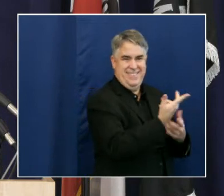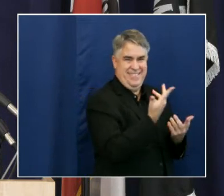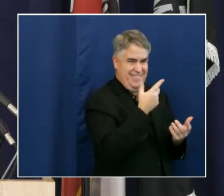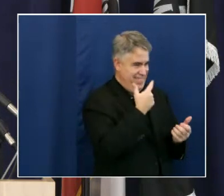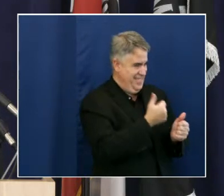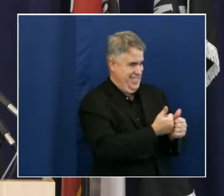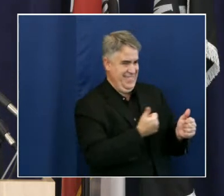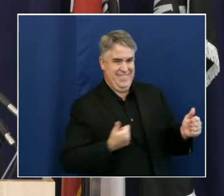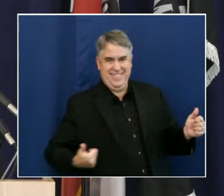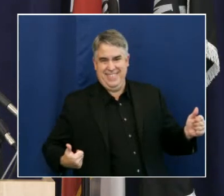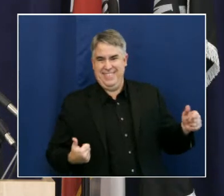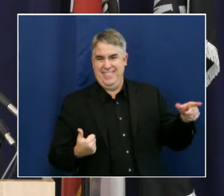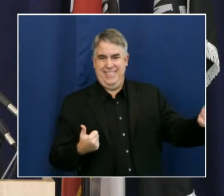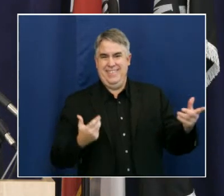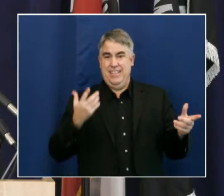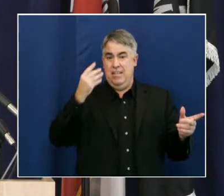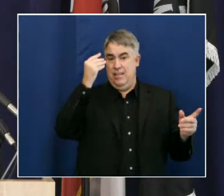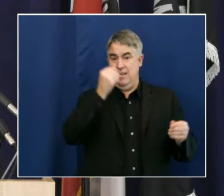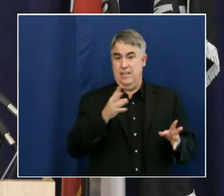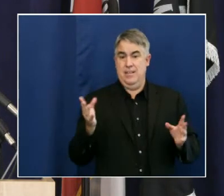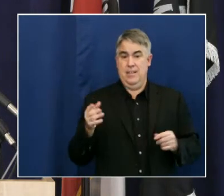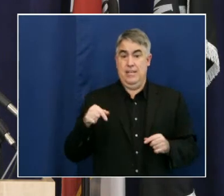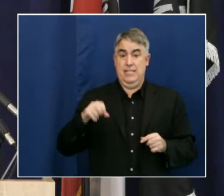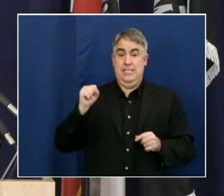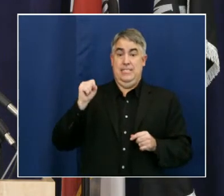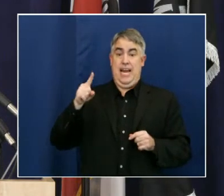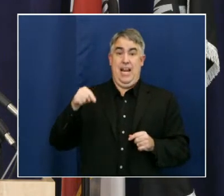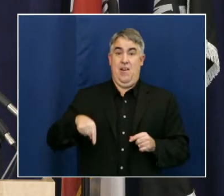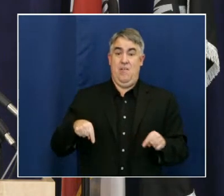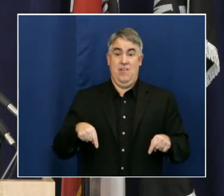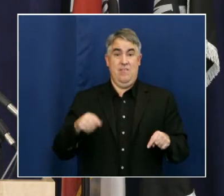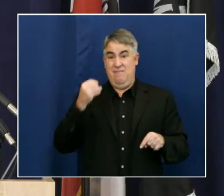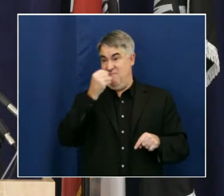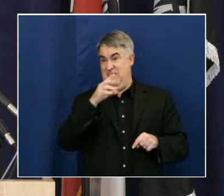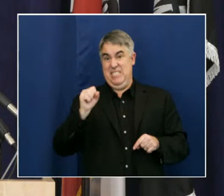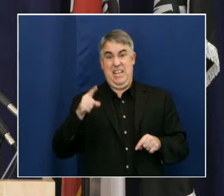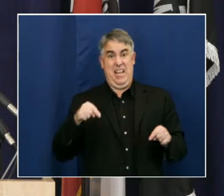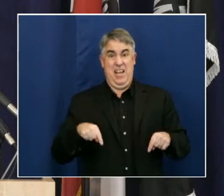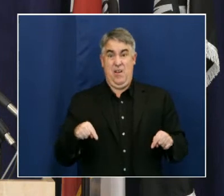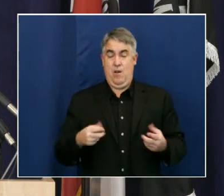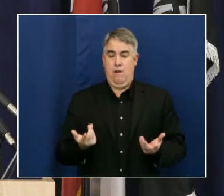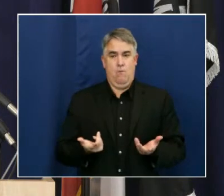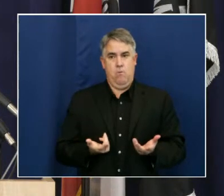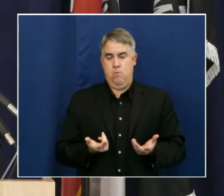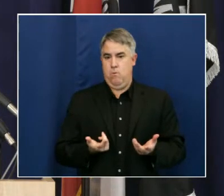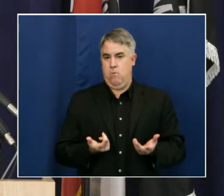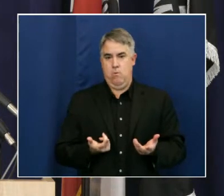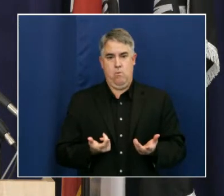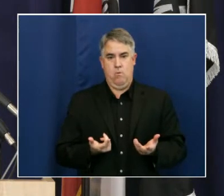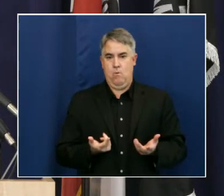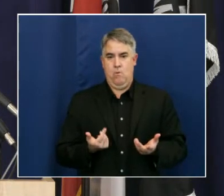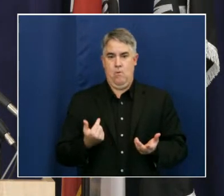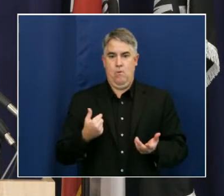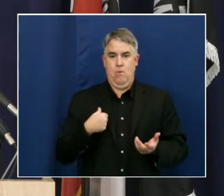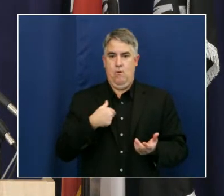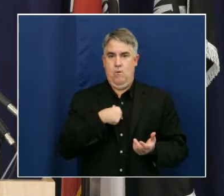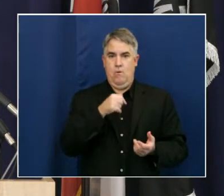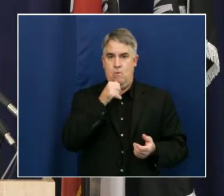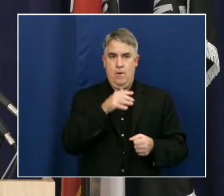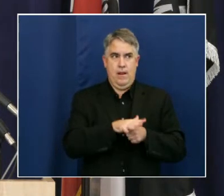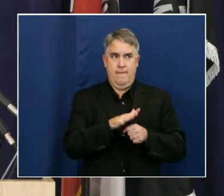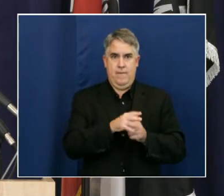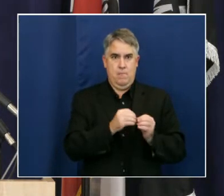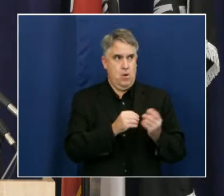people of San Diego in a very candid and transparent way that we don't have enough vaccines to do